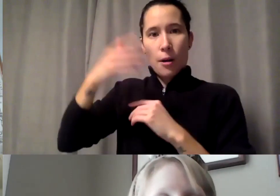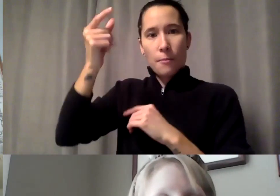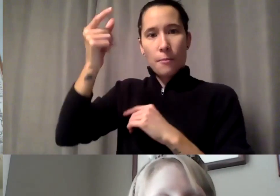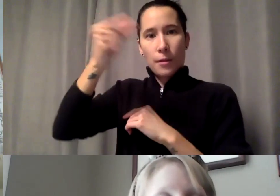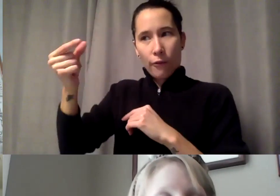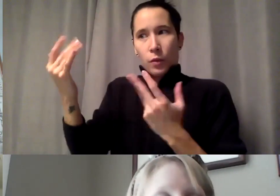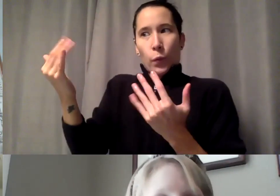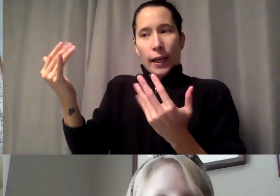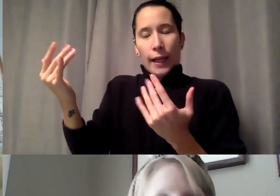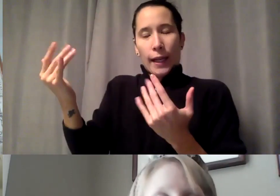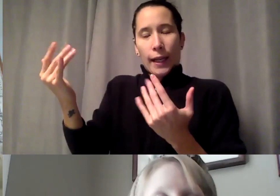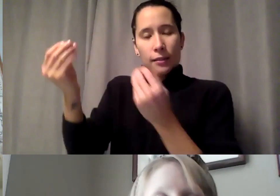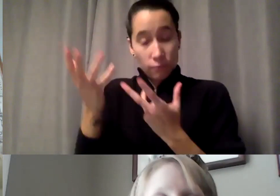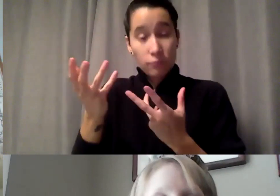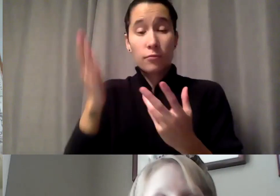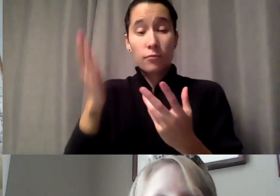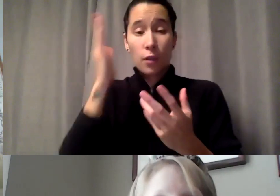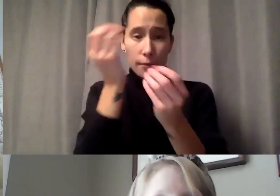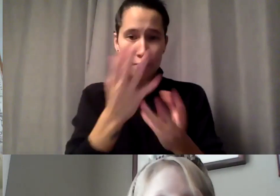And if the number